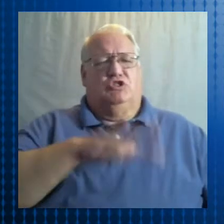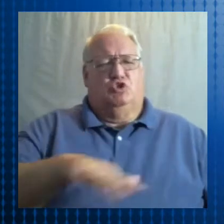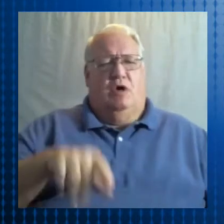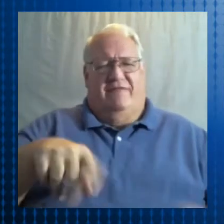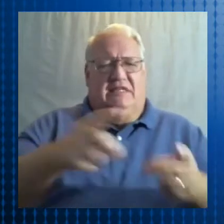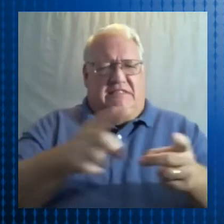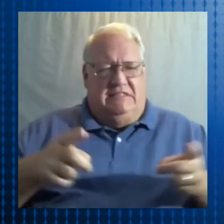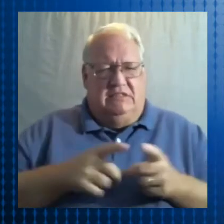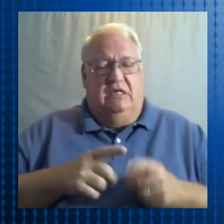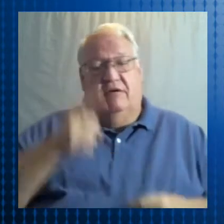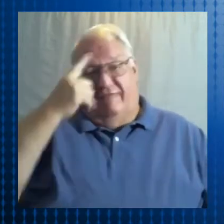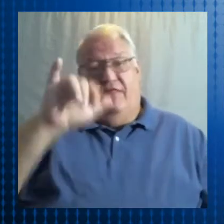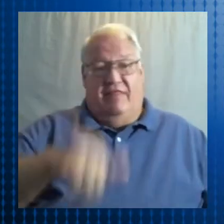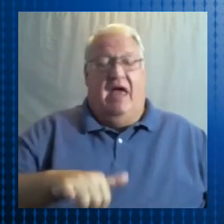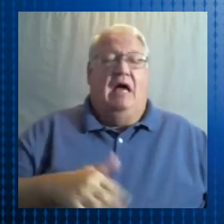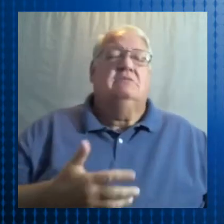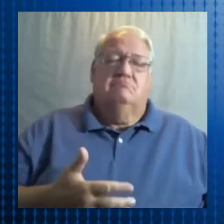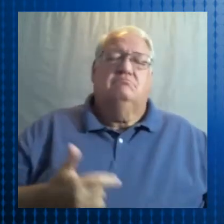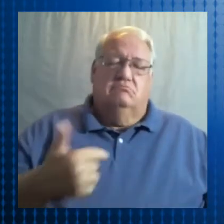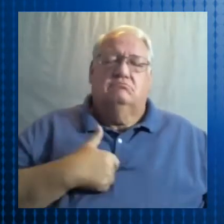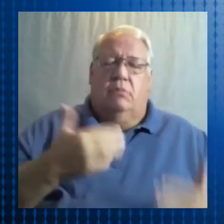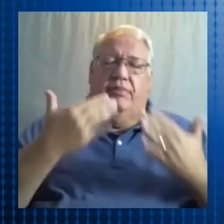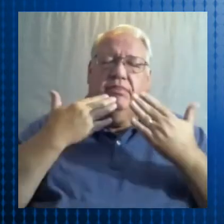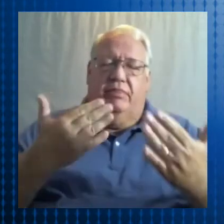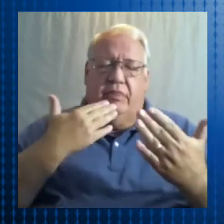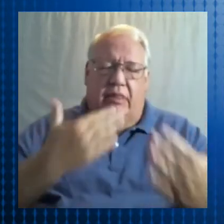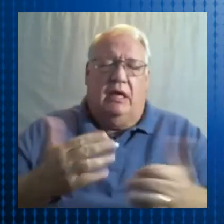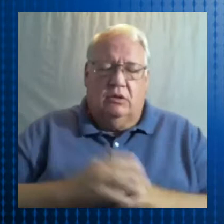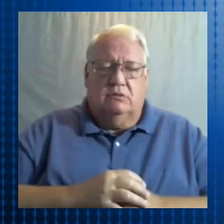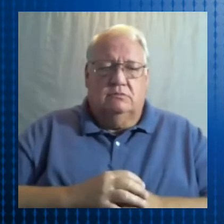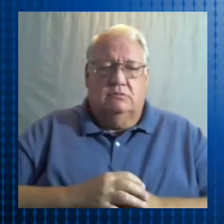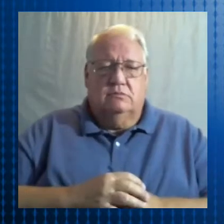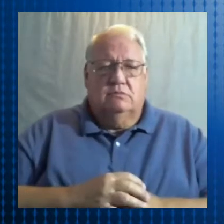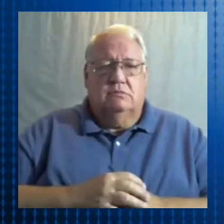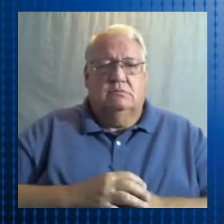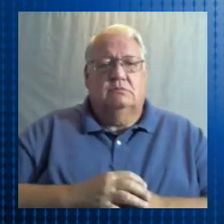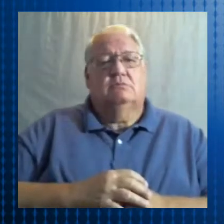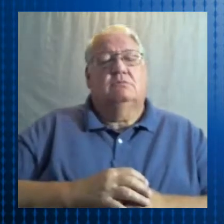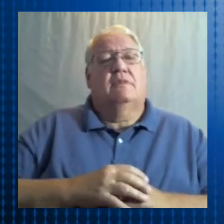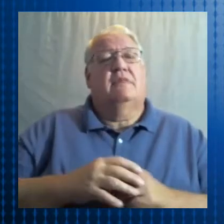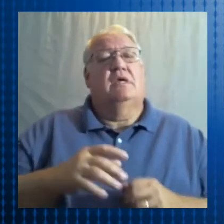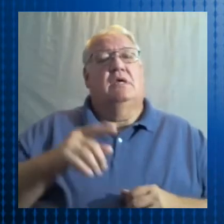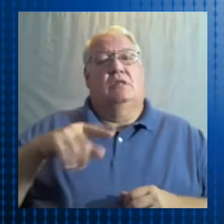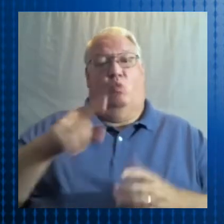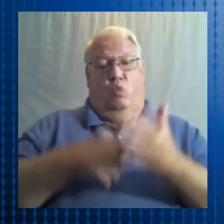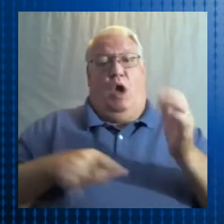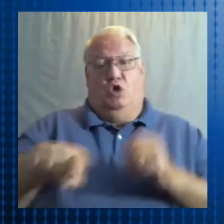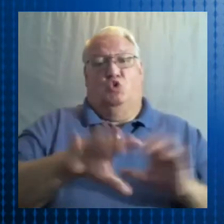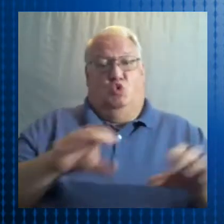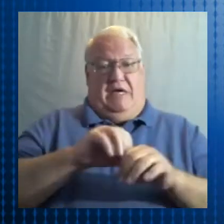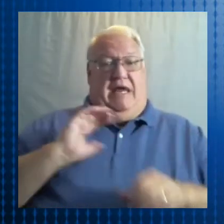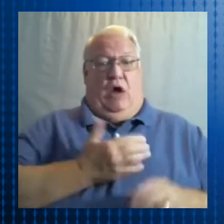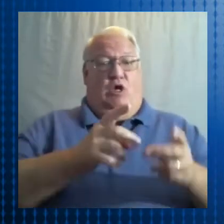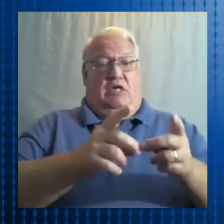that, I am grateful. As the face of our district, the role you have played to maintain a